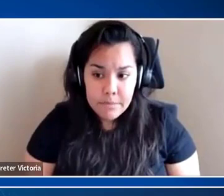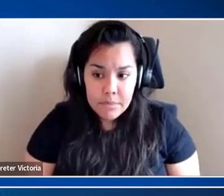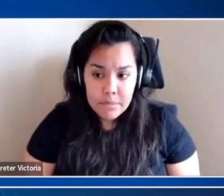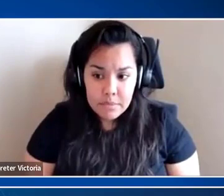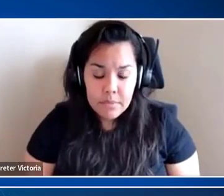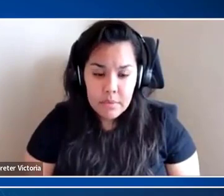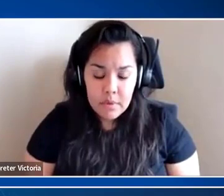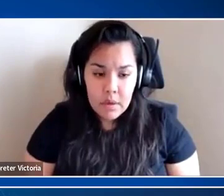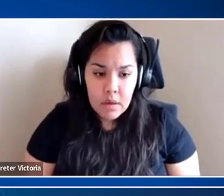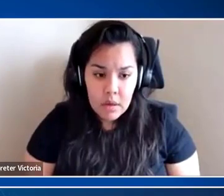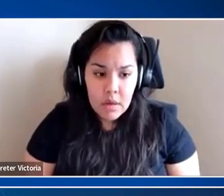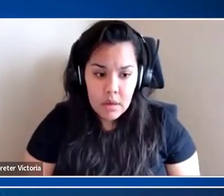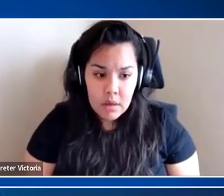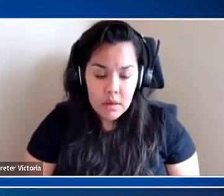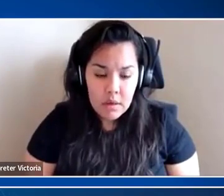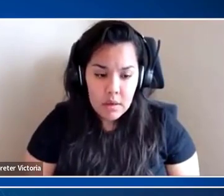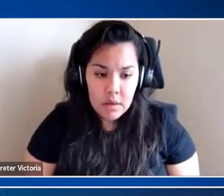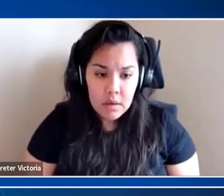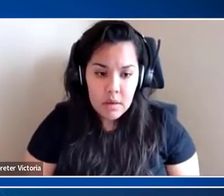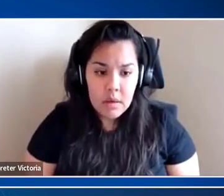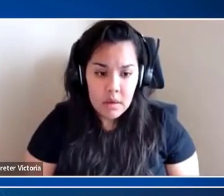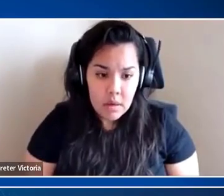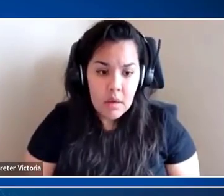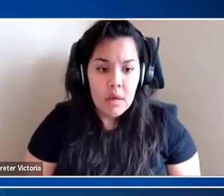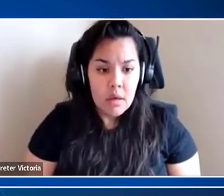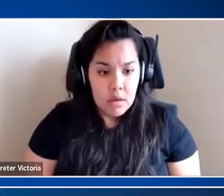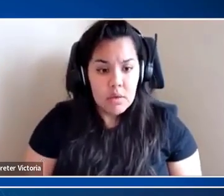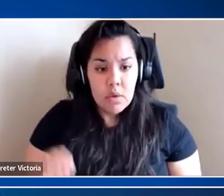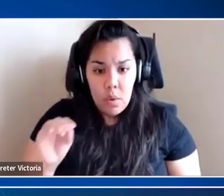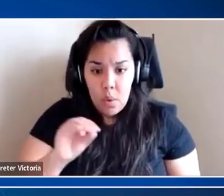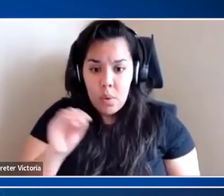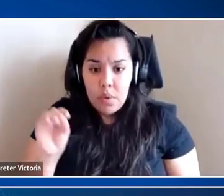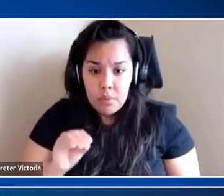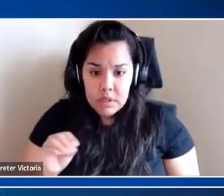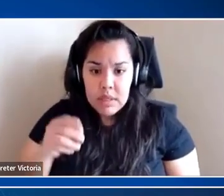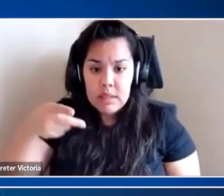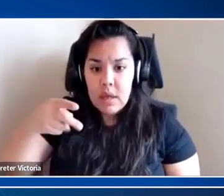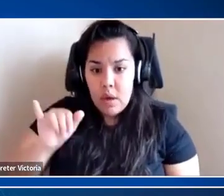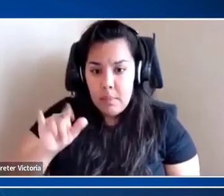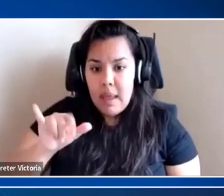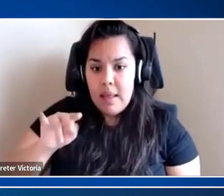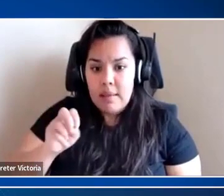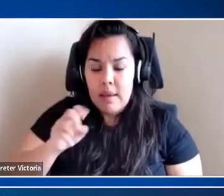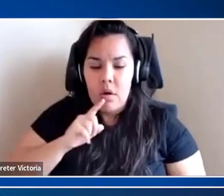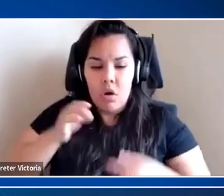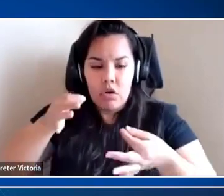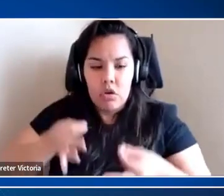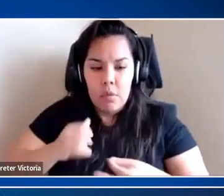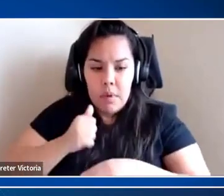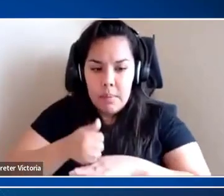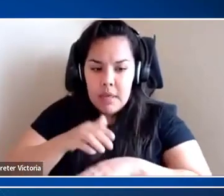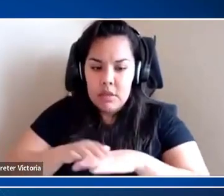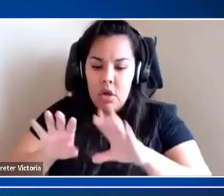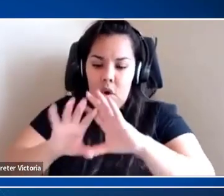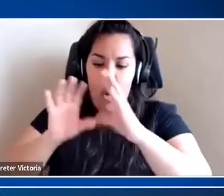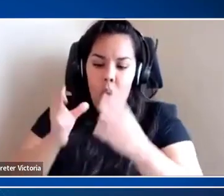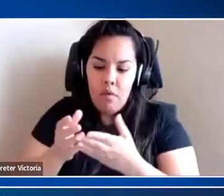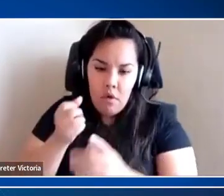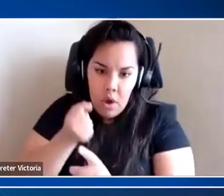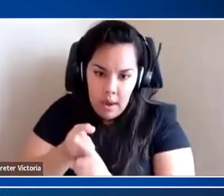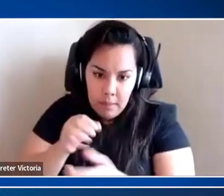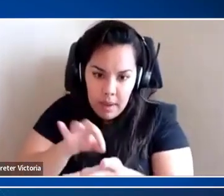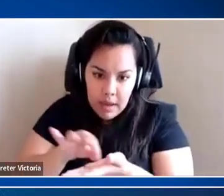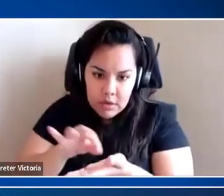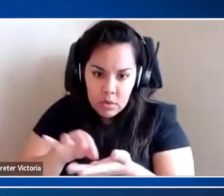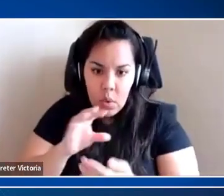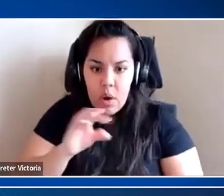So the percentile and P-line are determined by overall impact score and percentile, and they're still